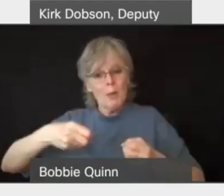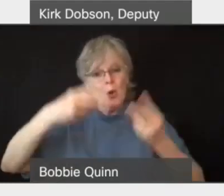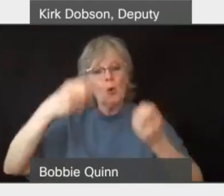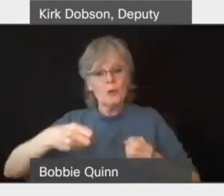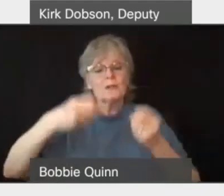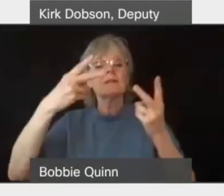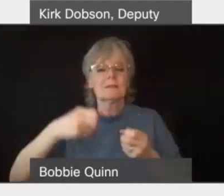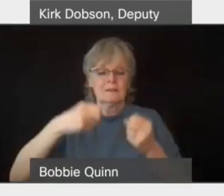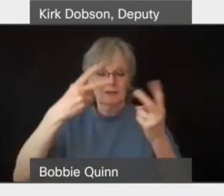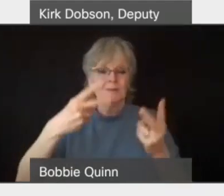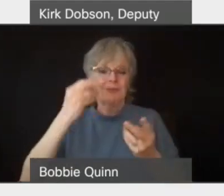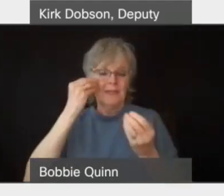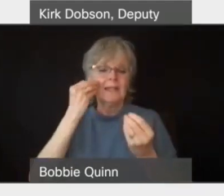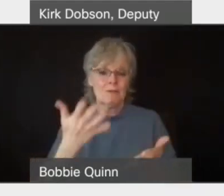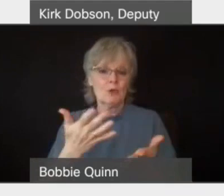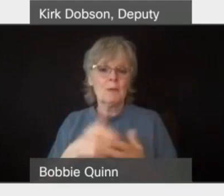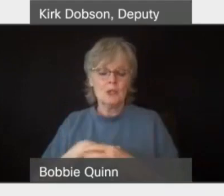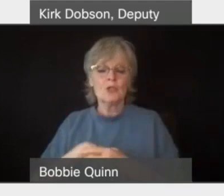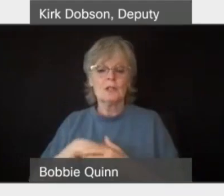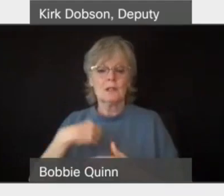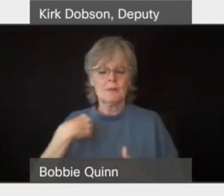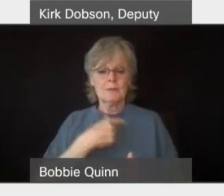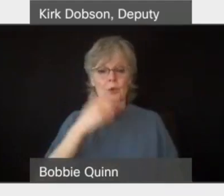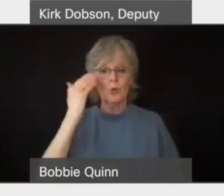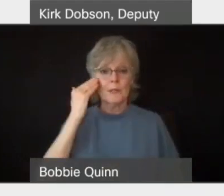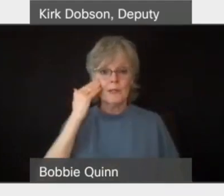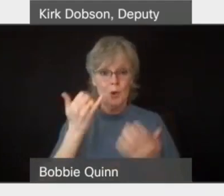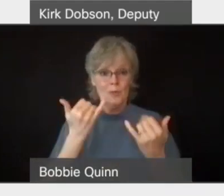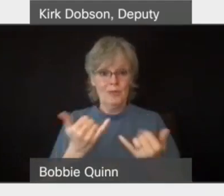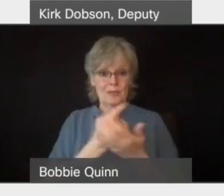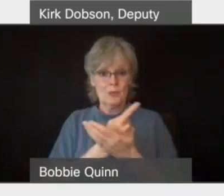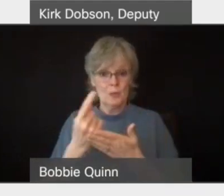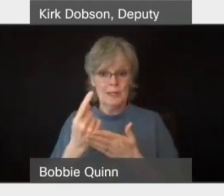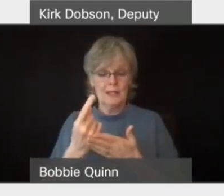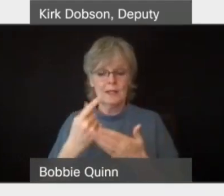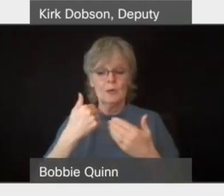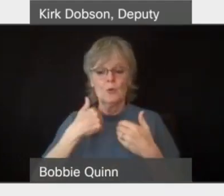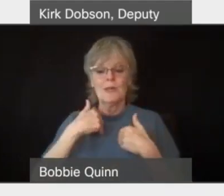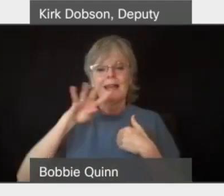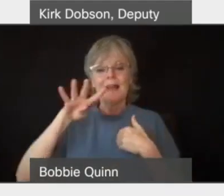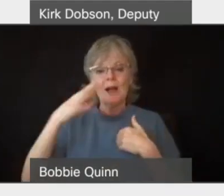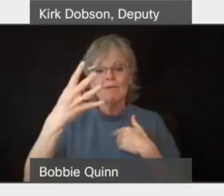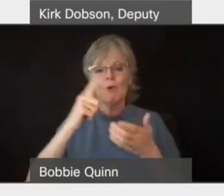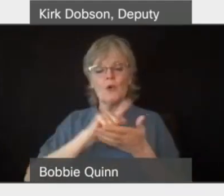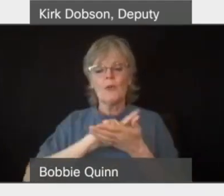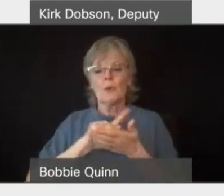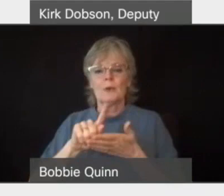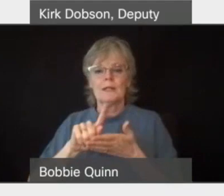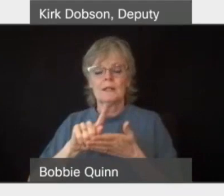of this, because, we do know that this week we had our 4th week